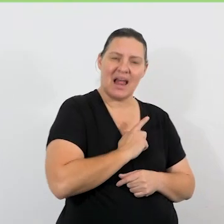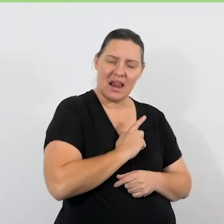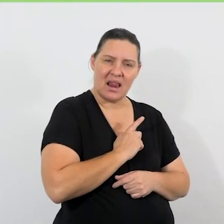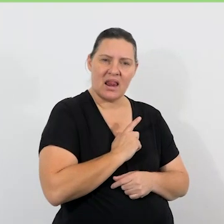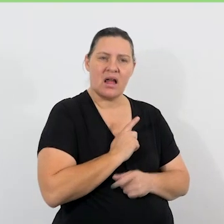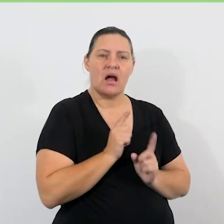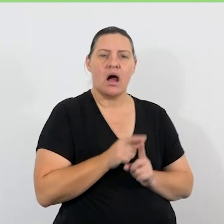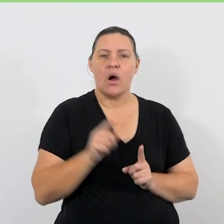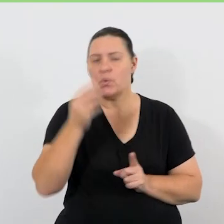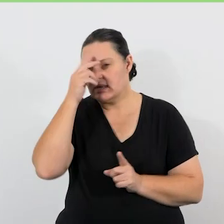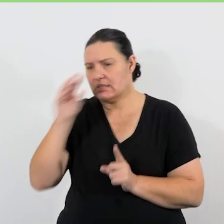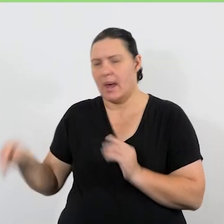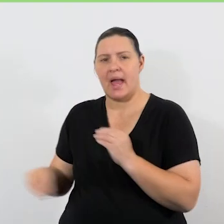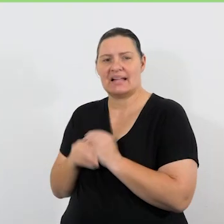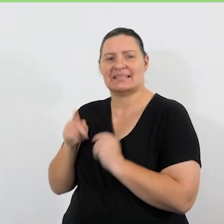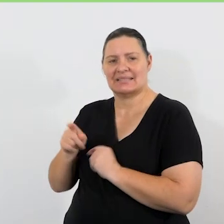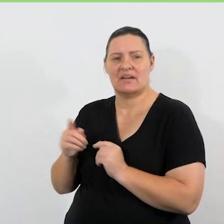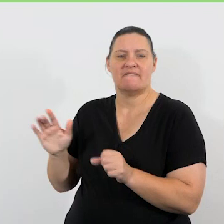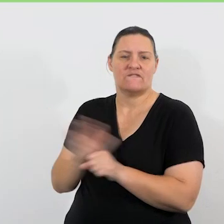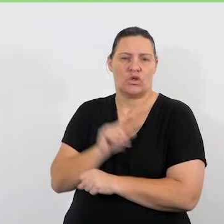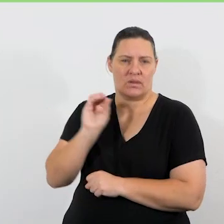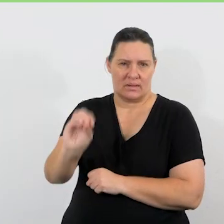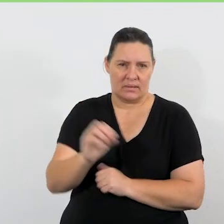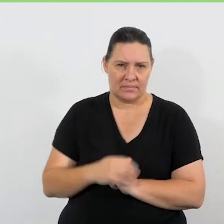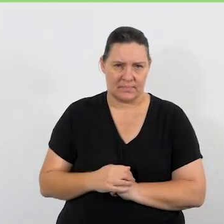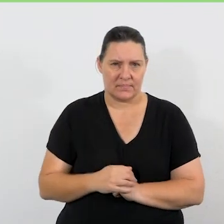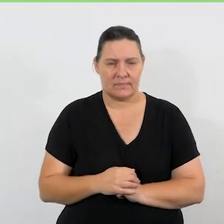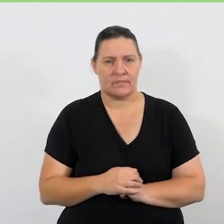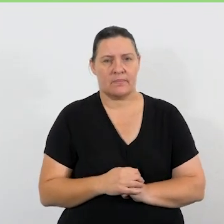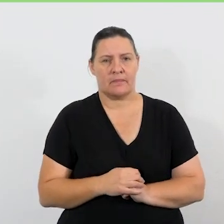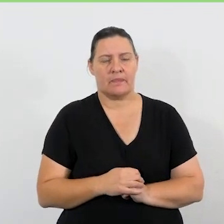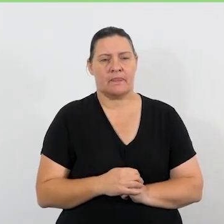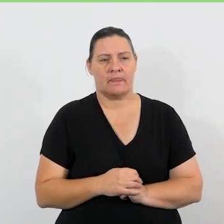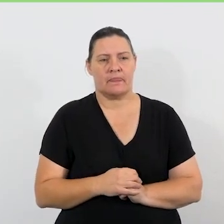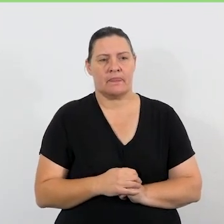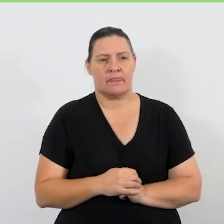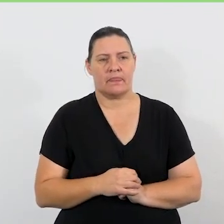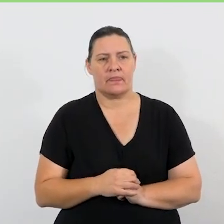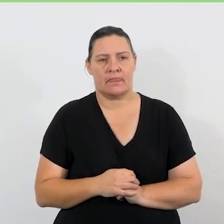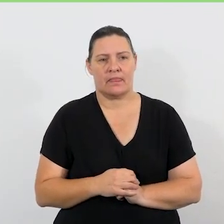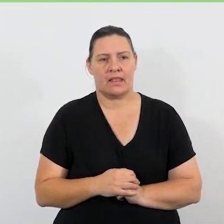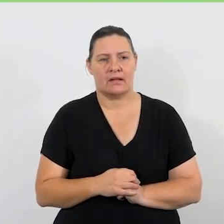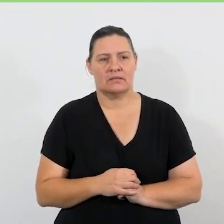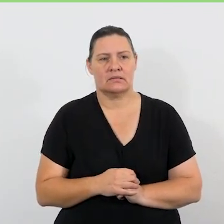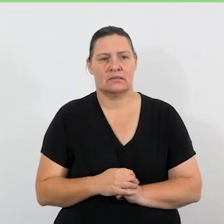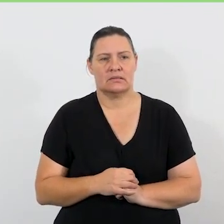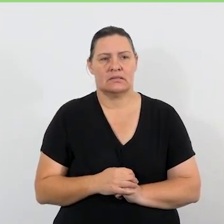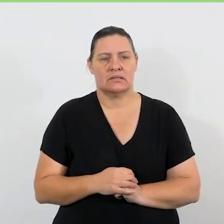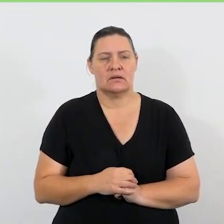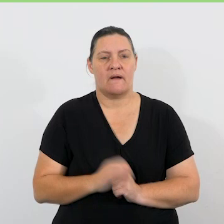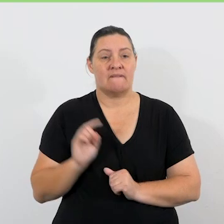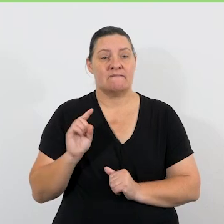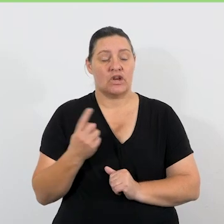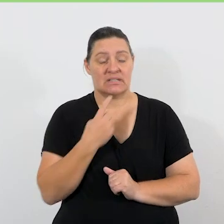us parts that we need to complete this side. So let us jump right into it.